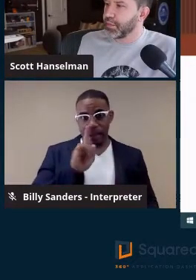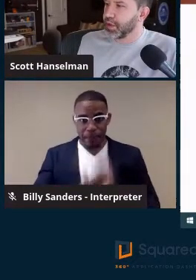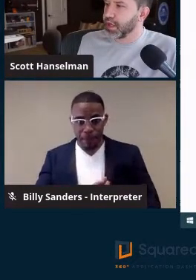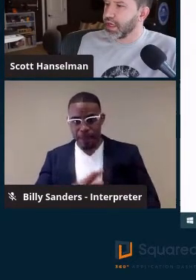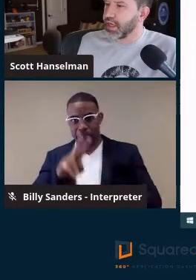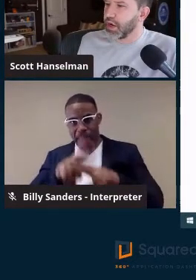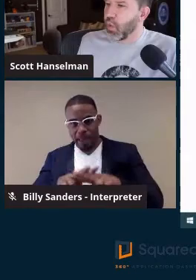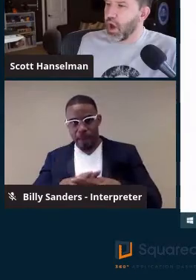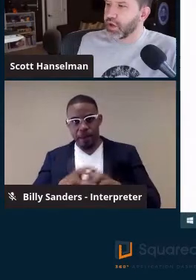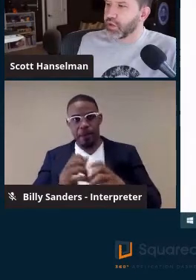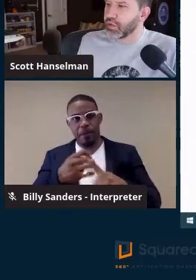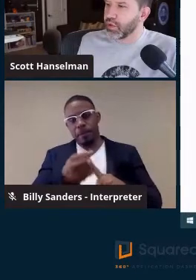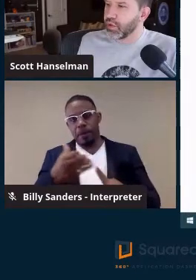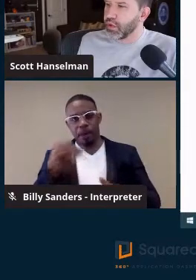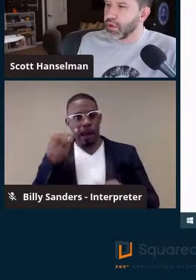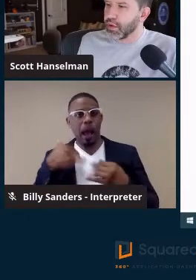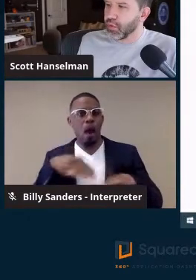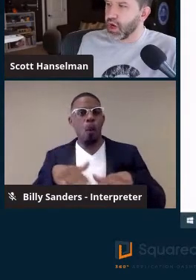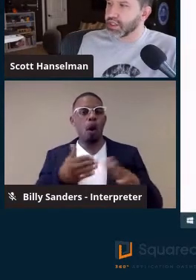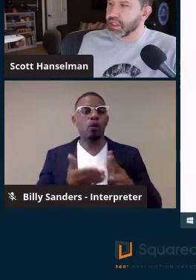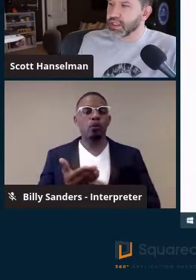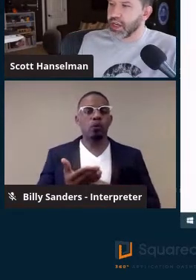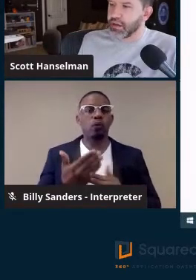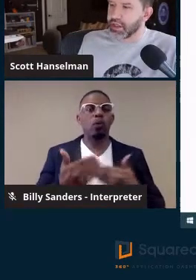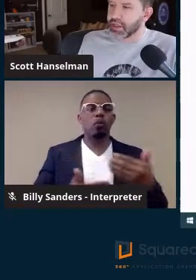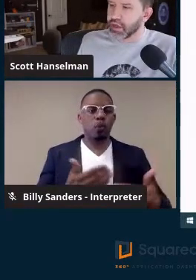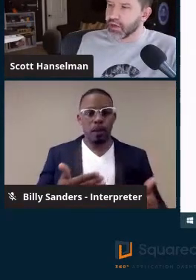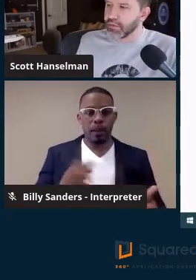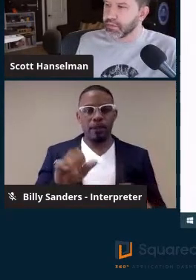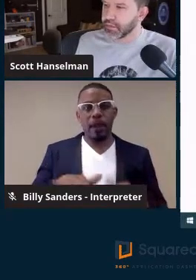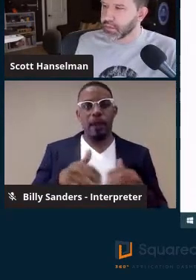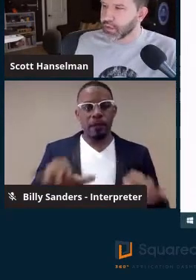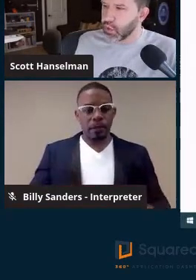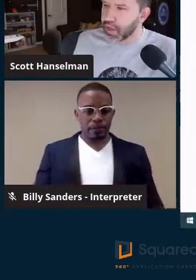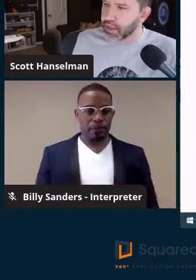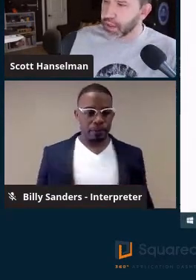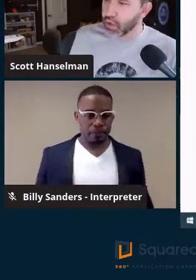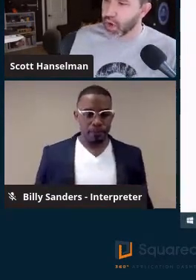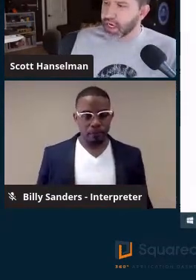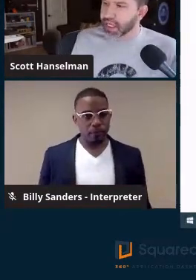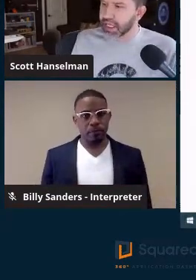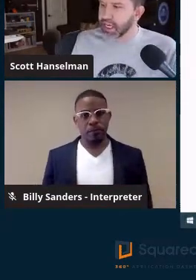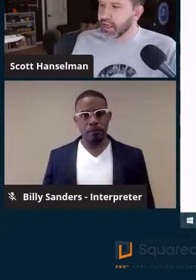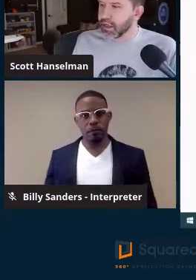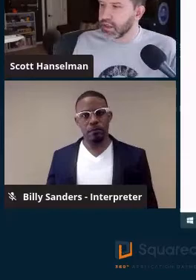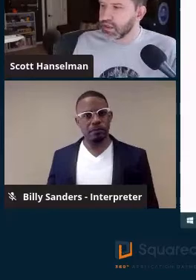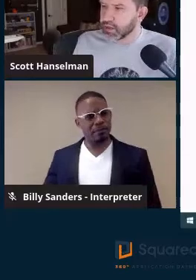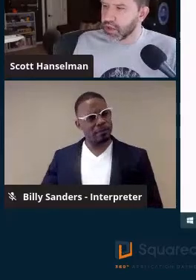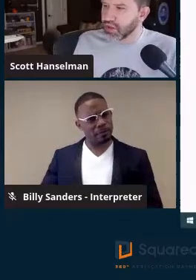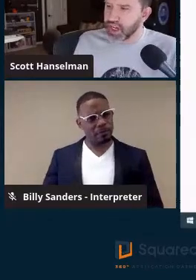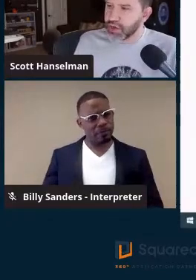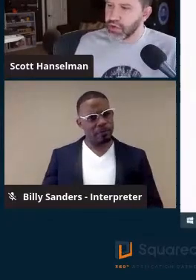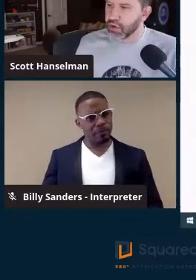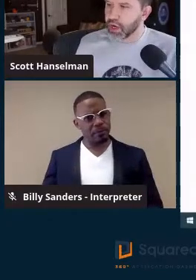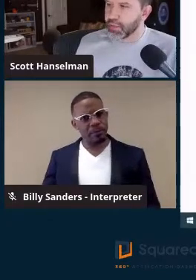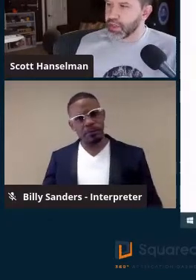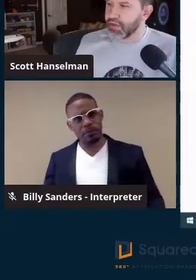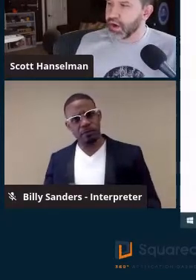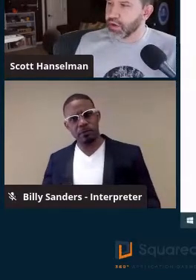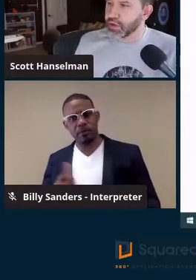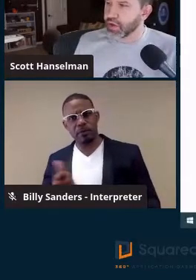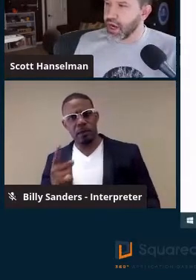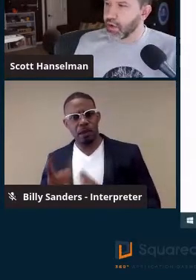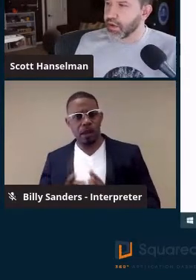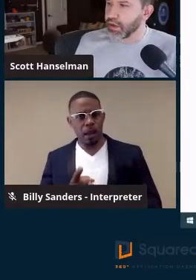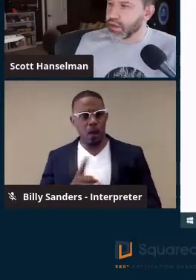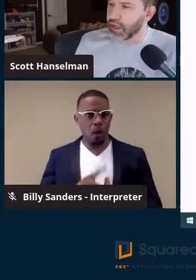and a build ID, and I walk you through the process and how that's done. It's quite clean. It'll take you a couple of